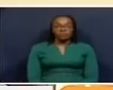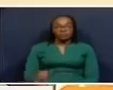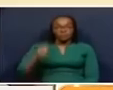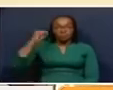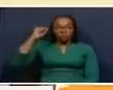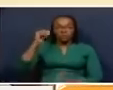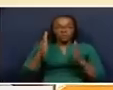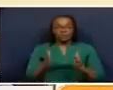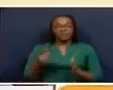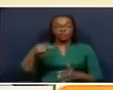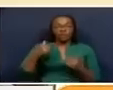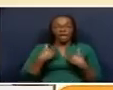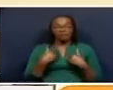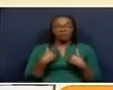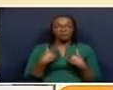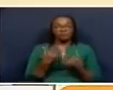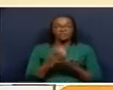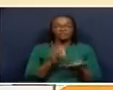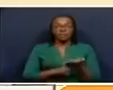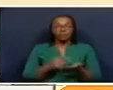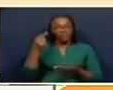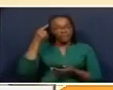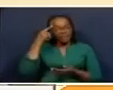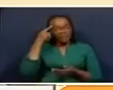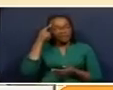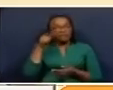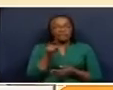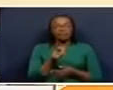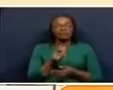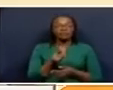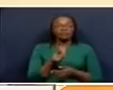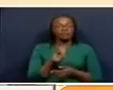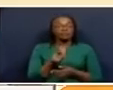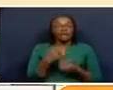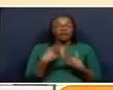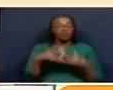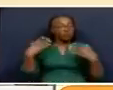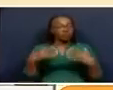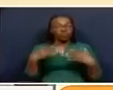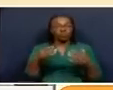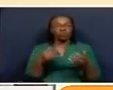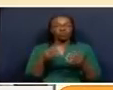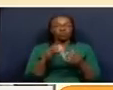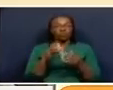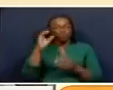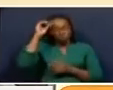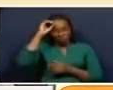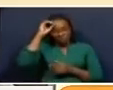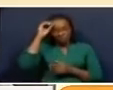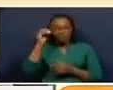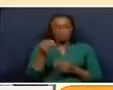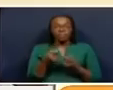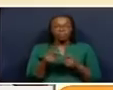great contempt for the electorate. They come and promise that they will build bridges where there is no river,